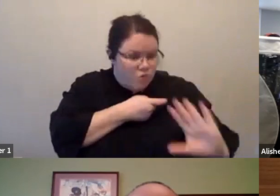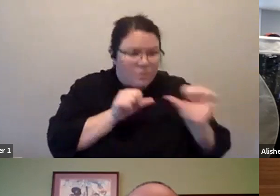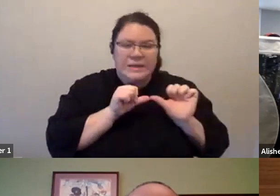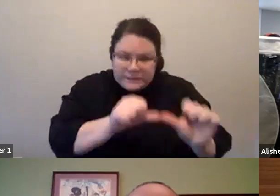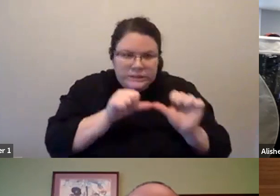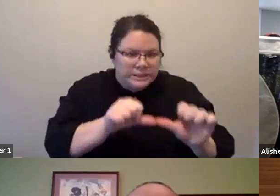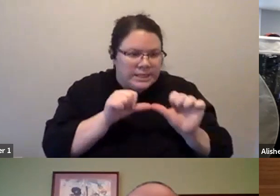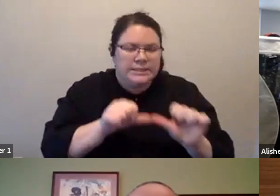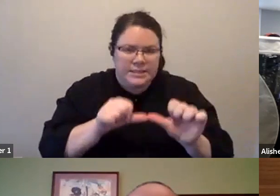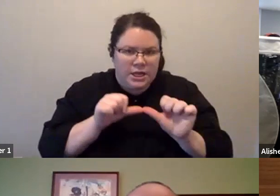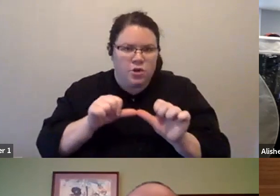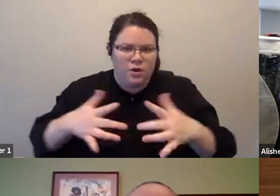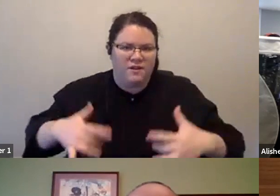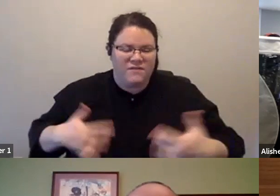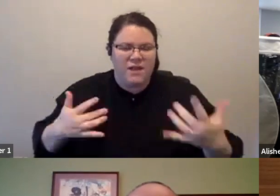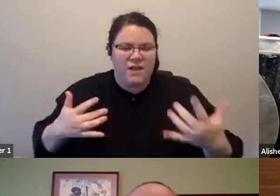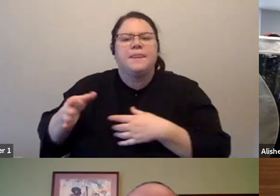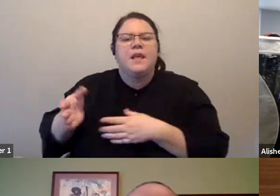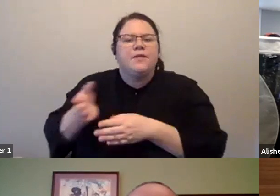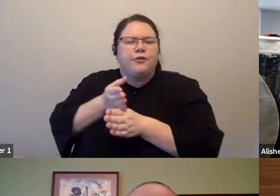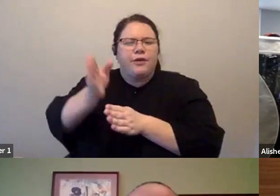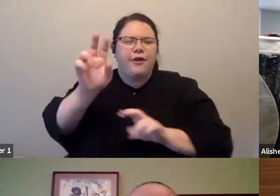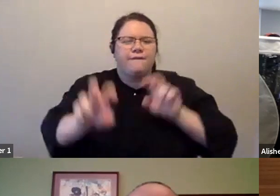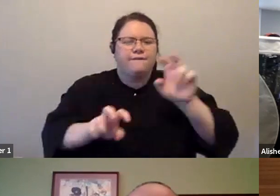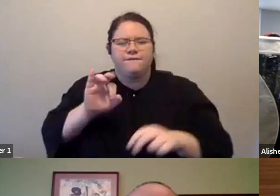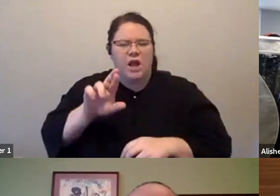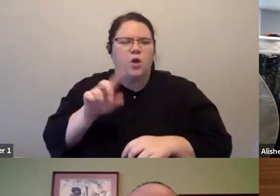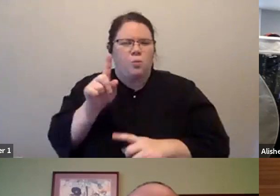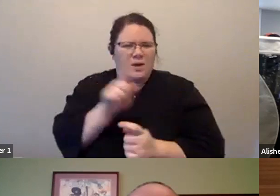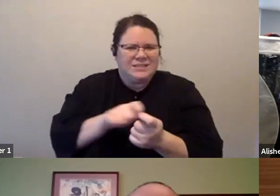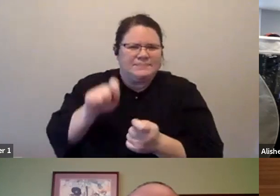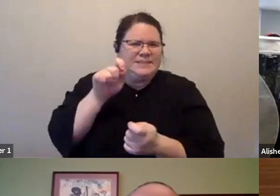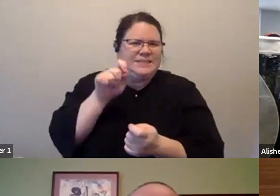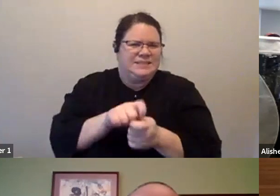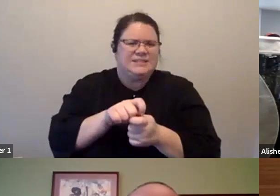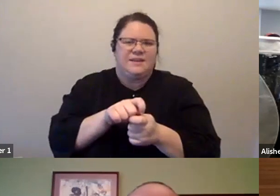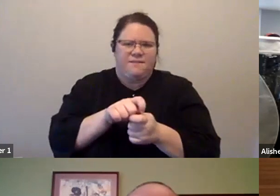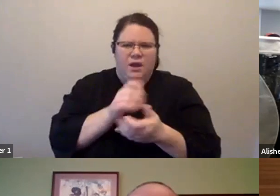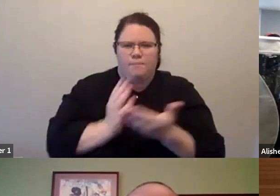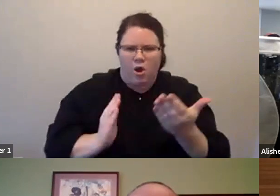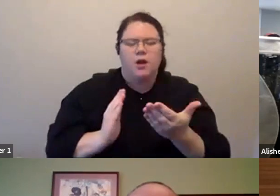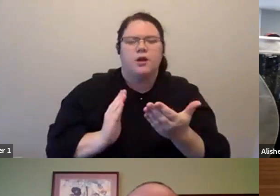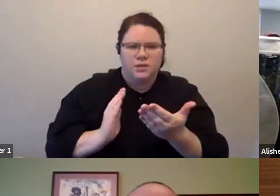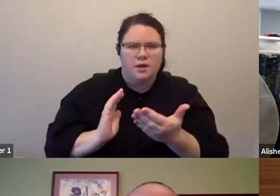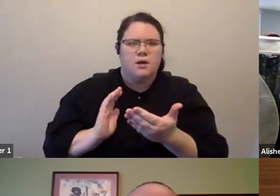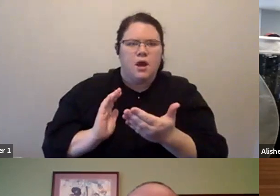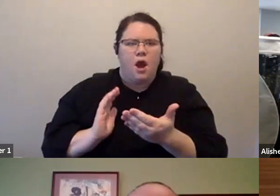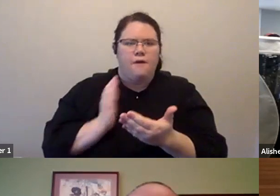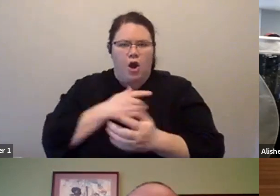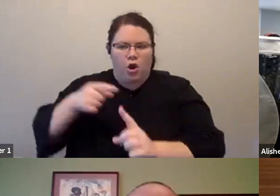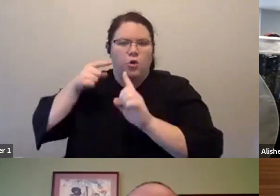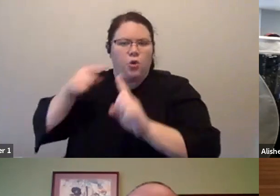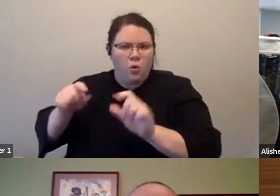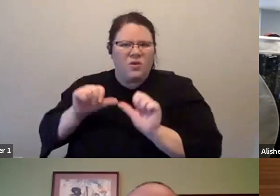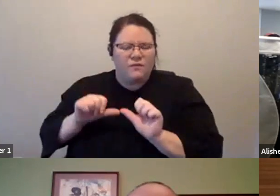forward. The career fair was just one particular segment of our ability forward career